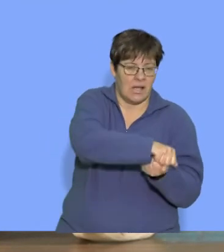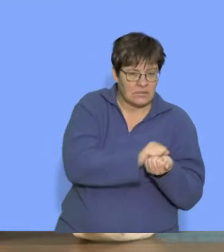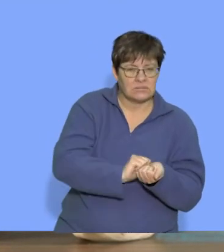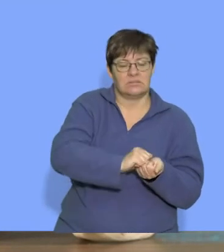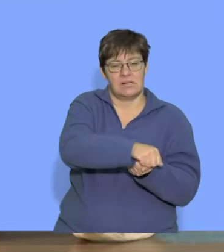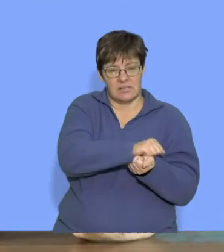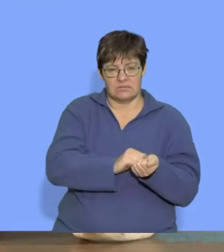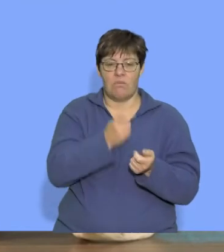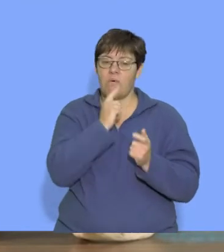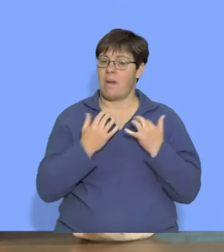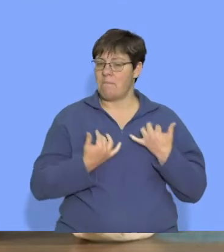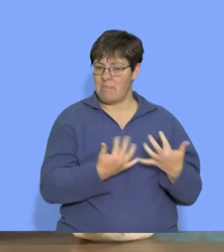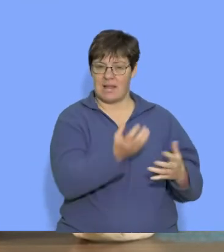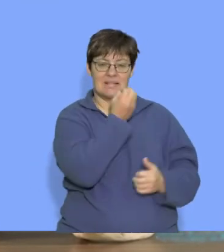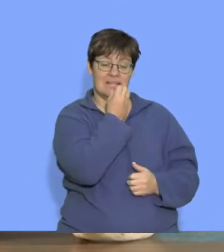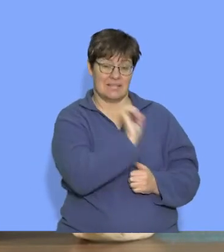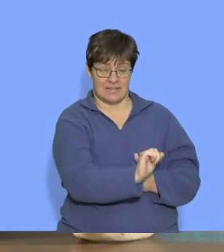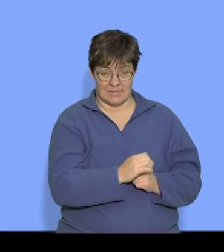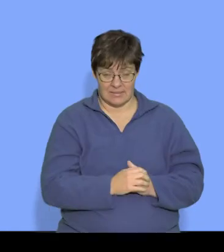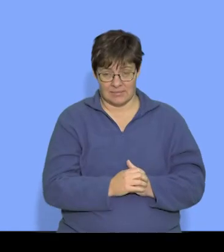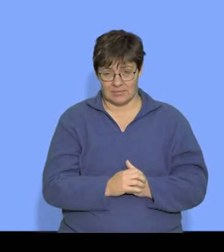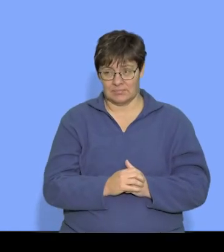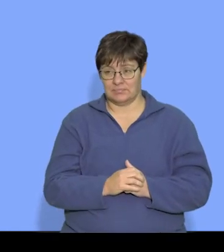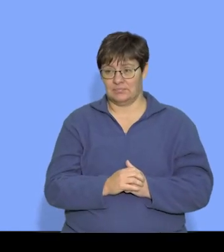their plant diet.